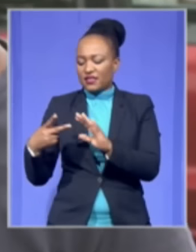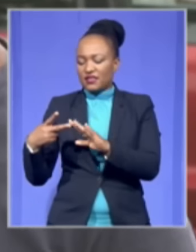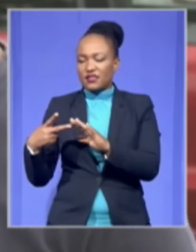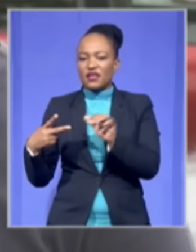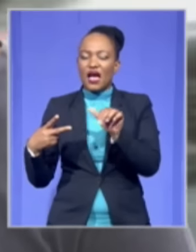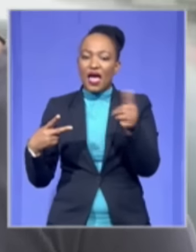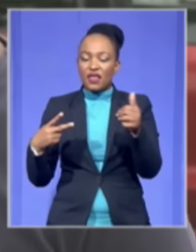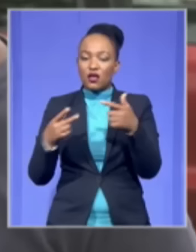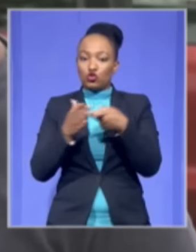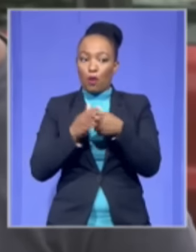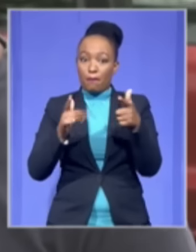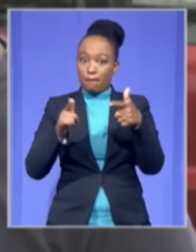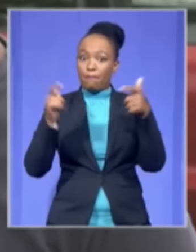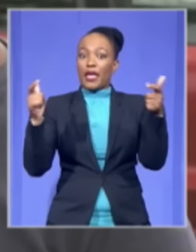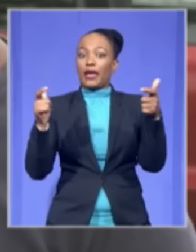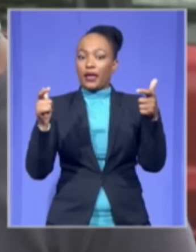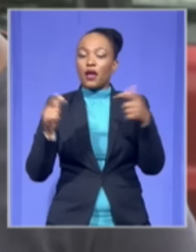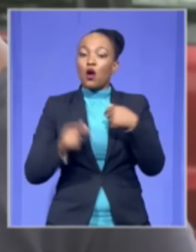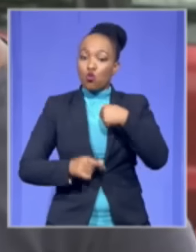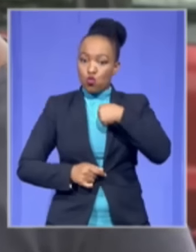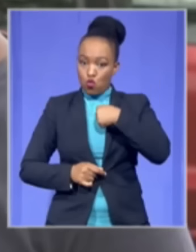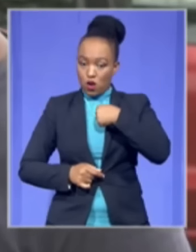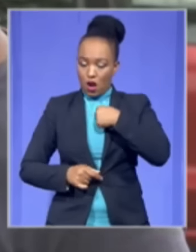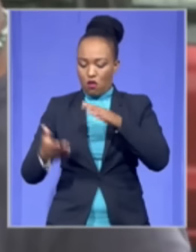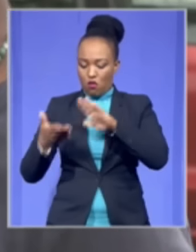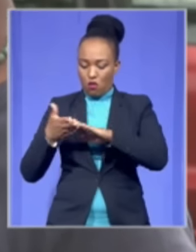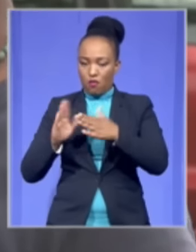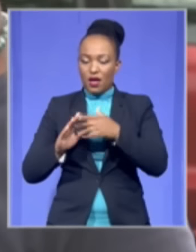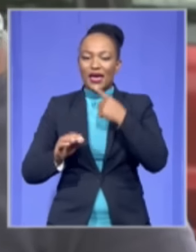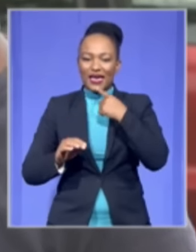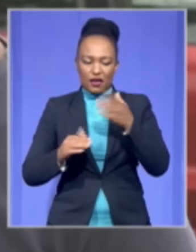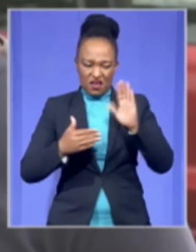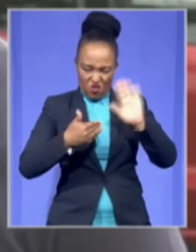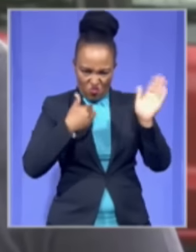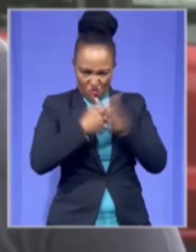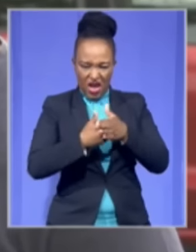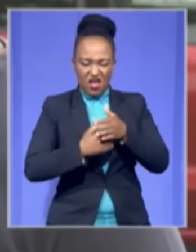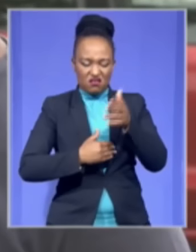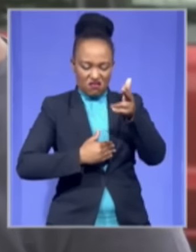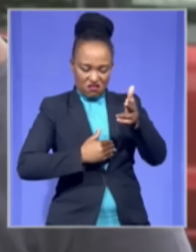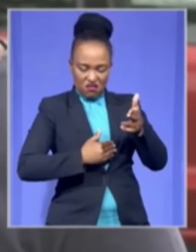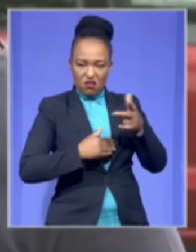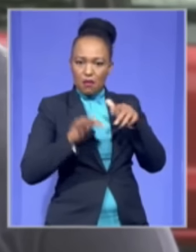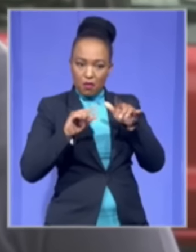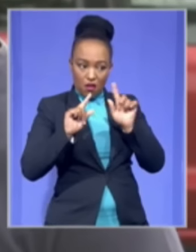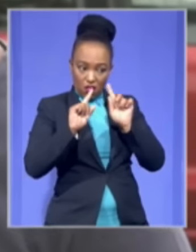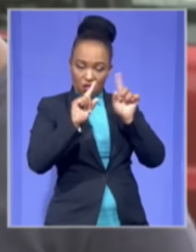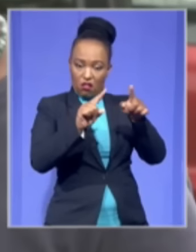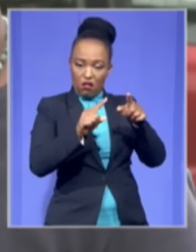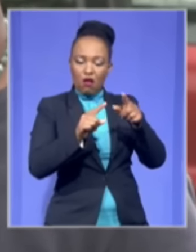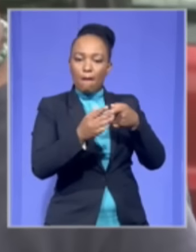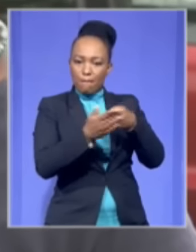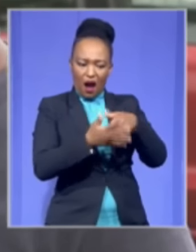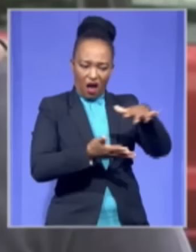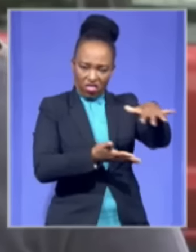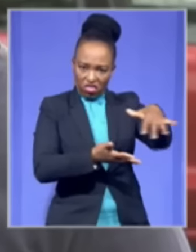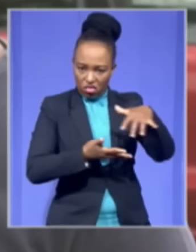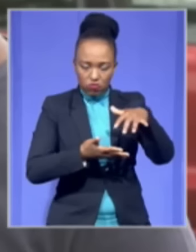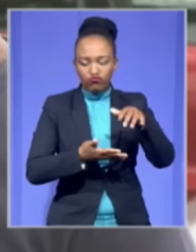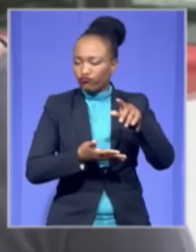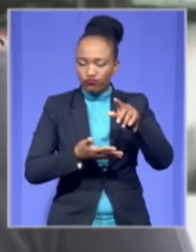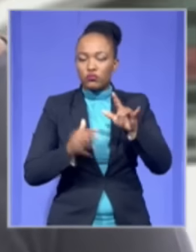di wholesale stadium. Jwale re rona re le community re kwetse mona hore ho sa keniwa ho tlo rekiwa re emene pele governmente